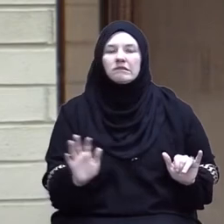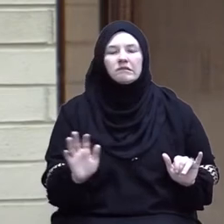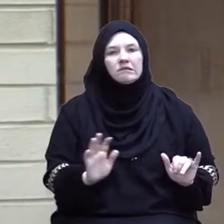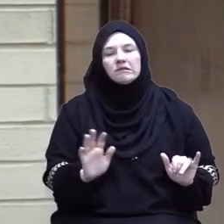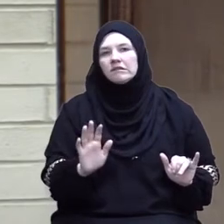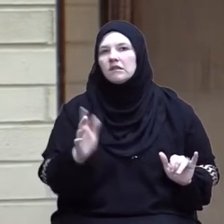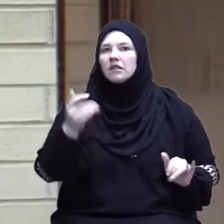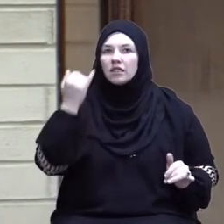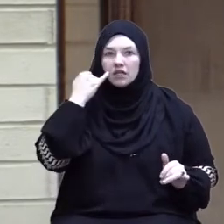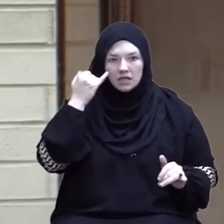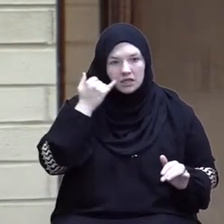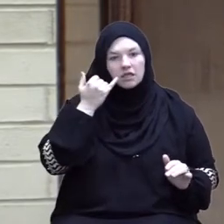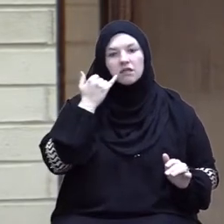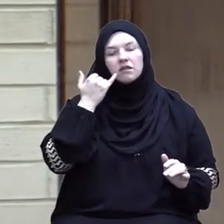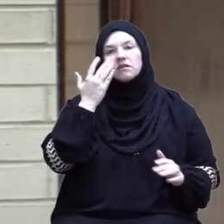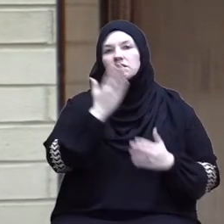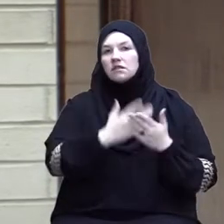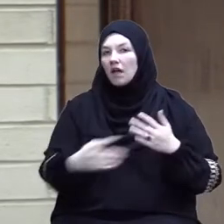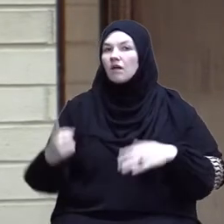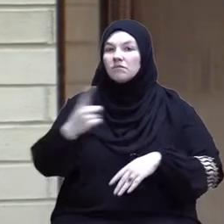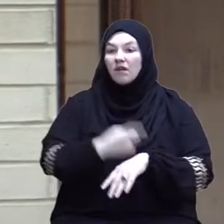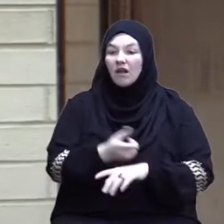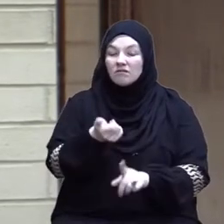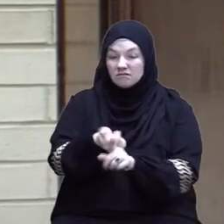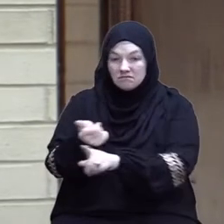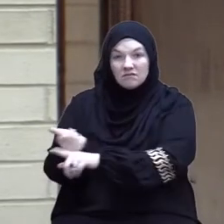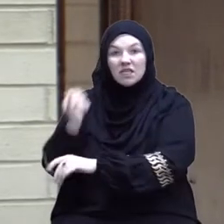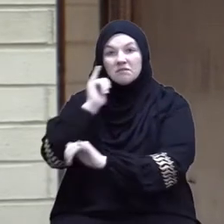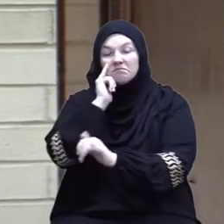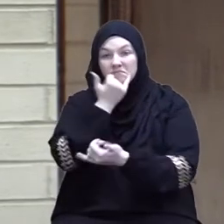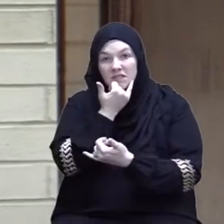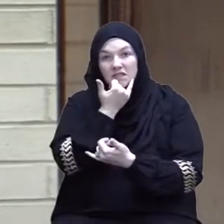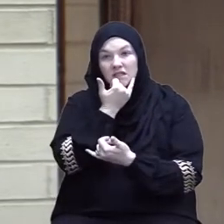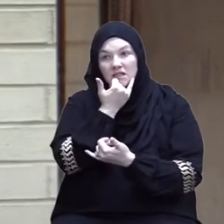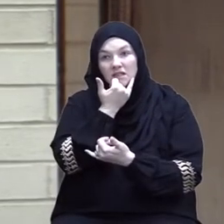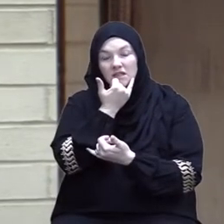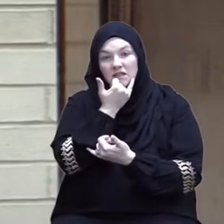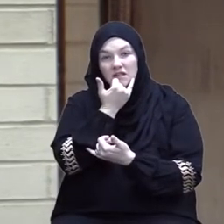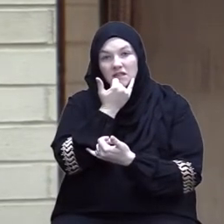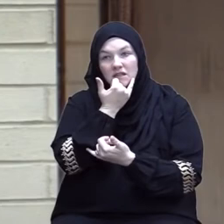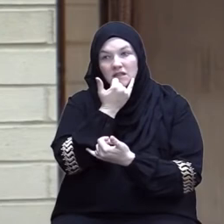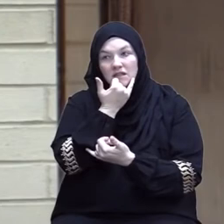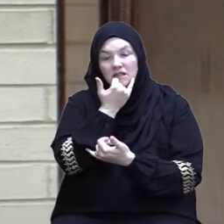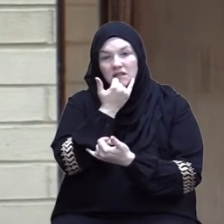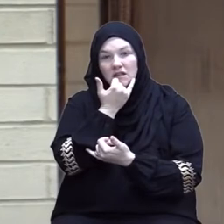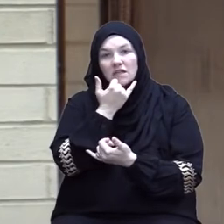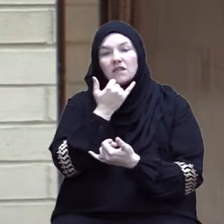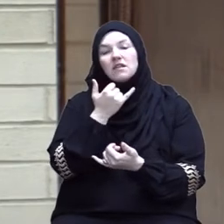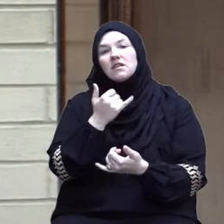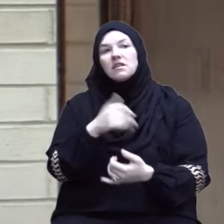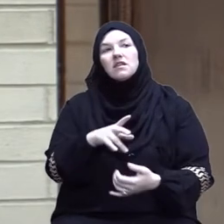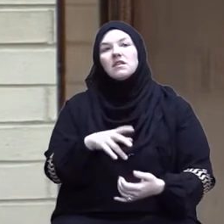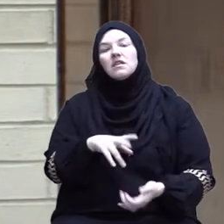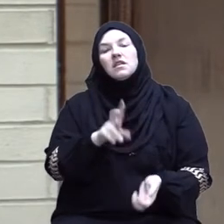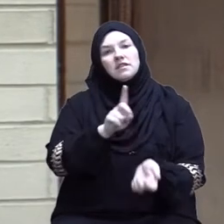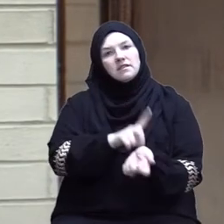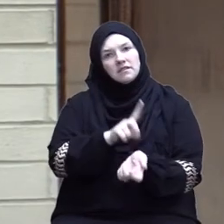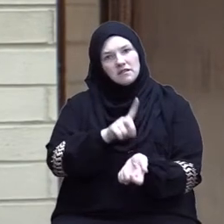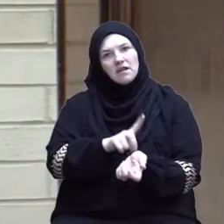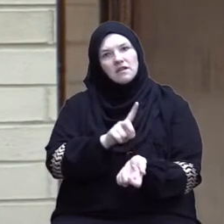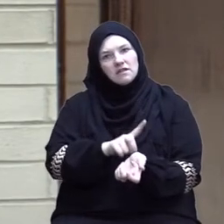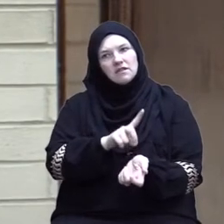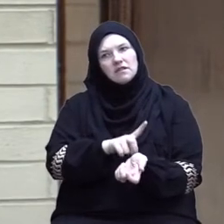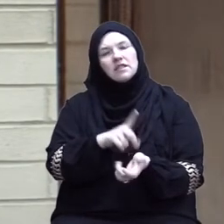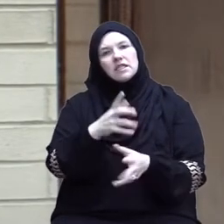hospital. Hospitals do not get customers of healthy people. They get customers of sick